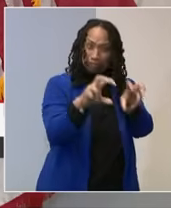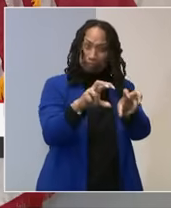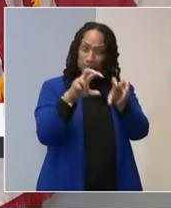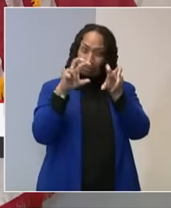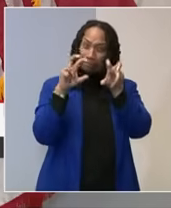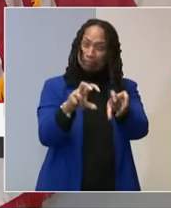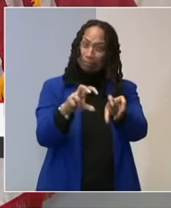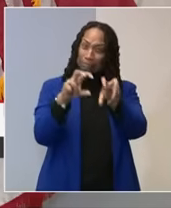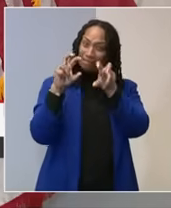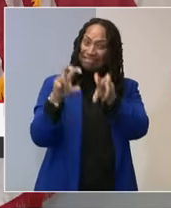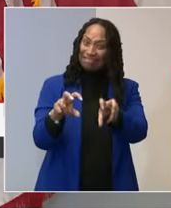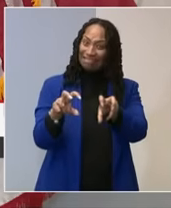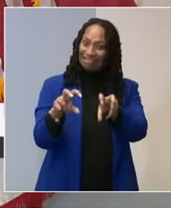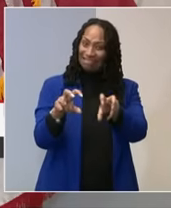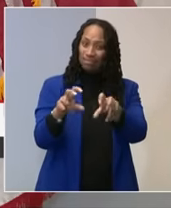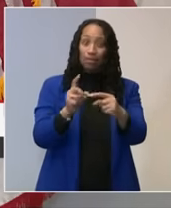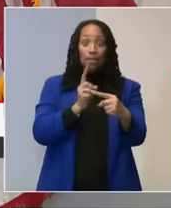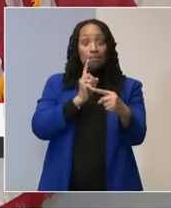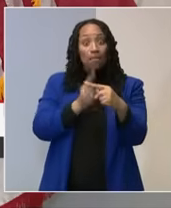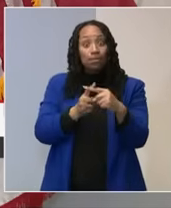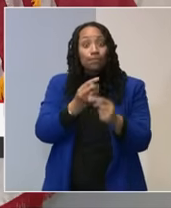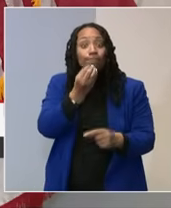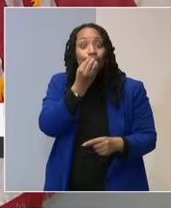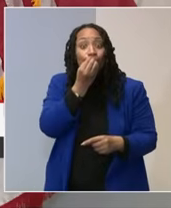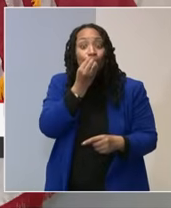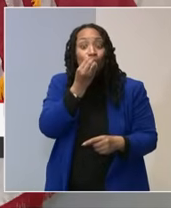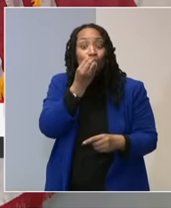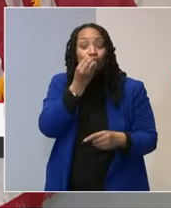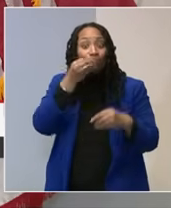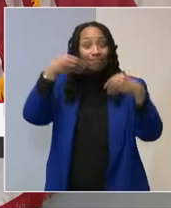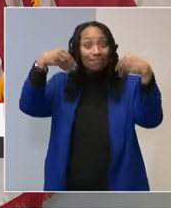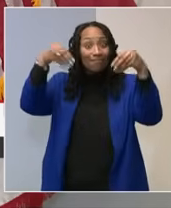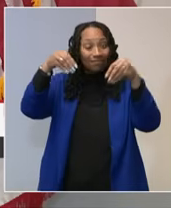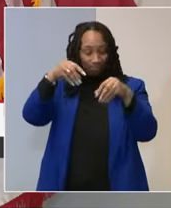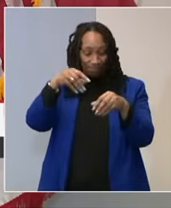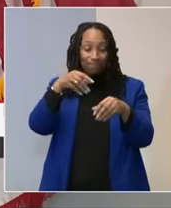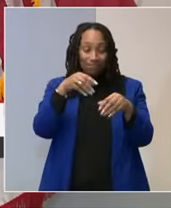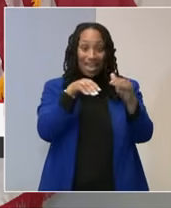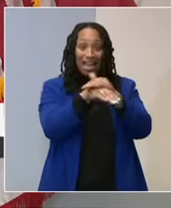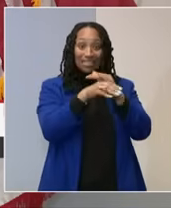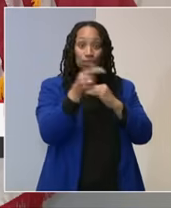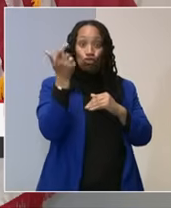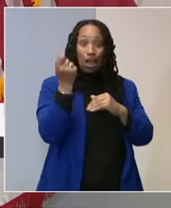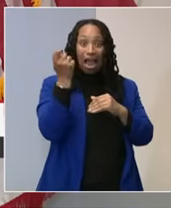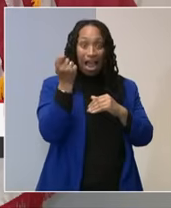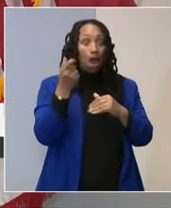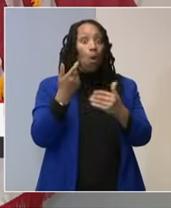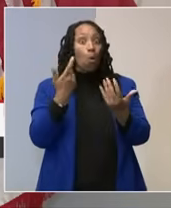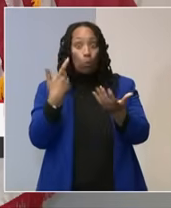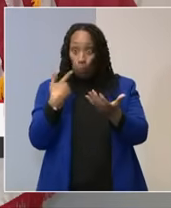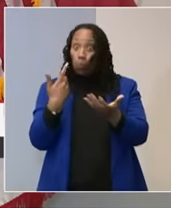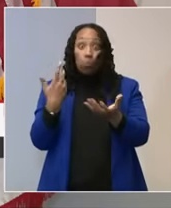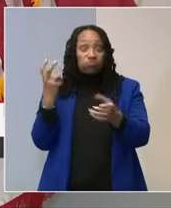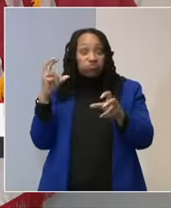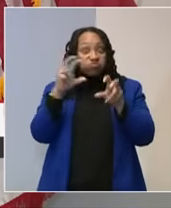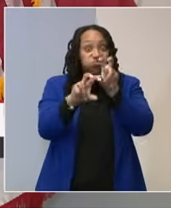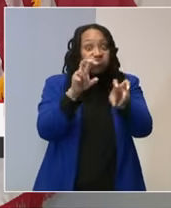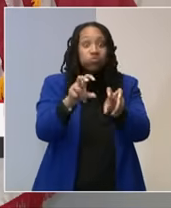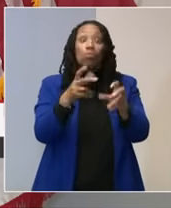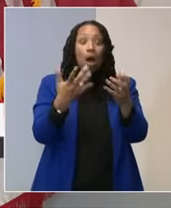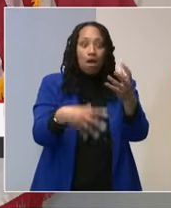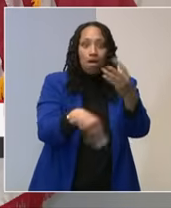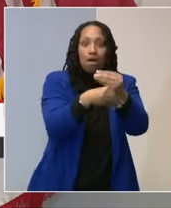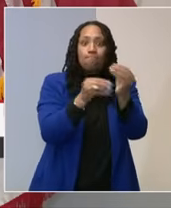hadn't been able to attract fresh food or dining in Ward 8. And that grant has just changed all of that, and we